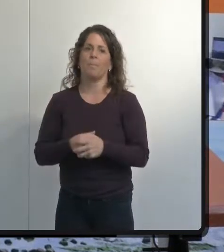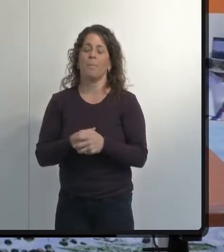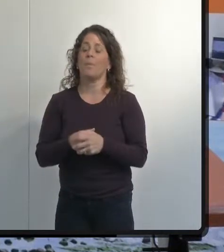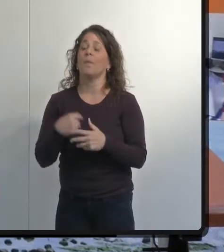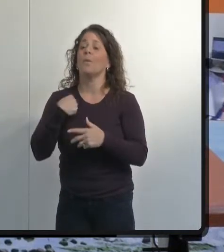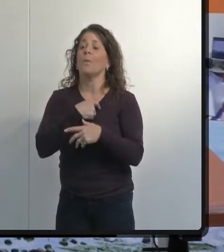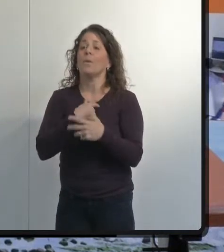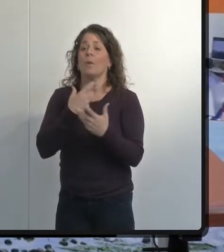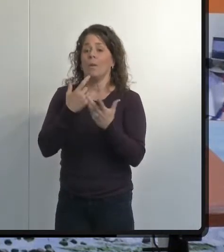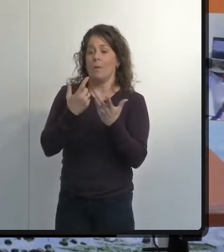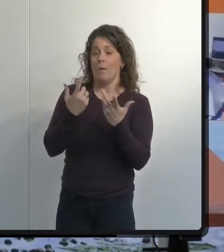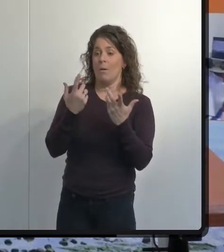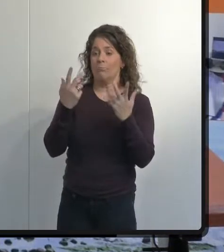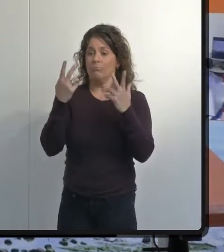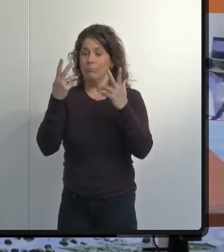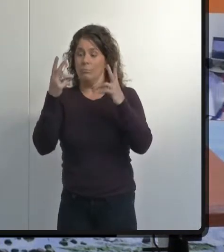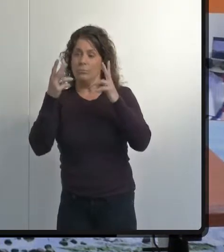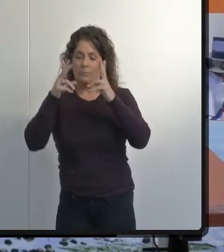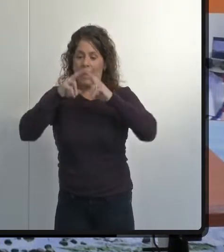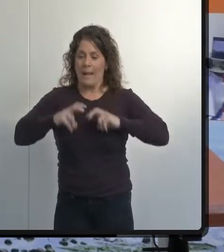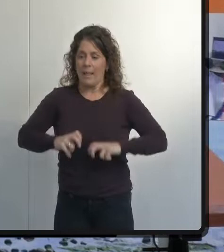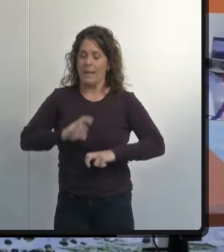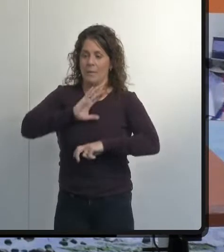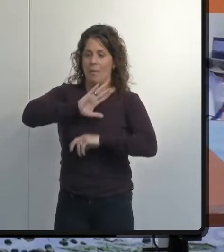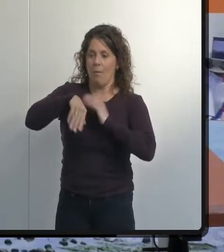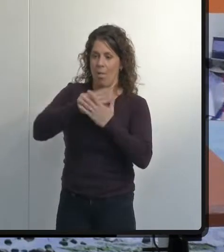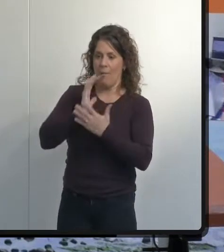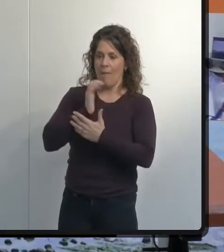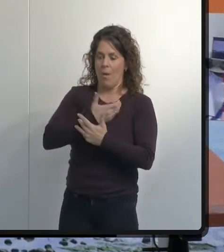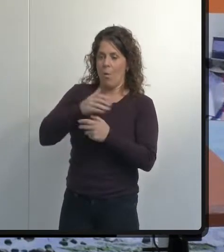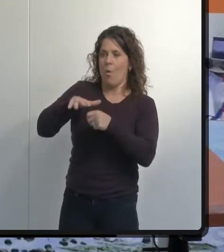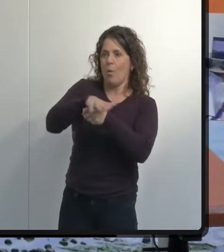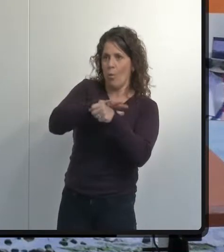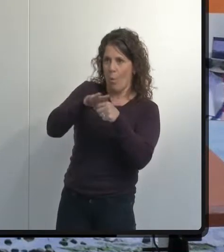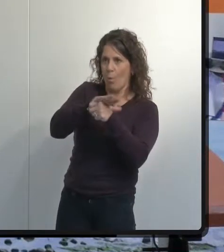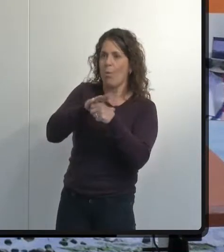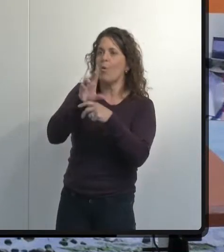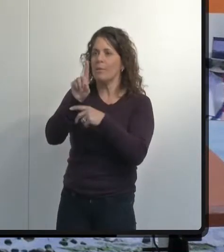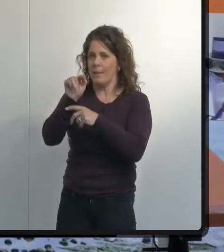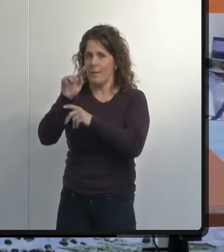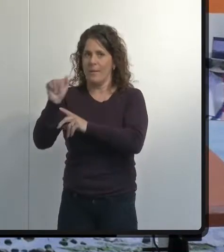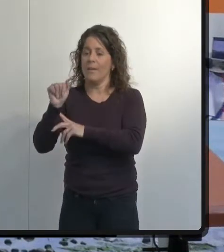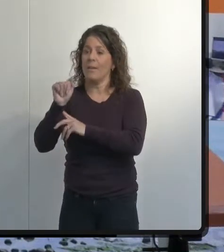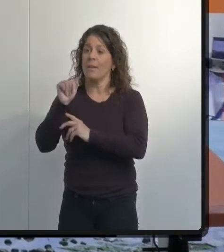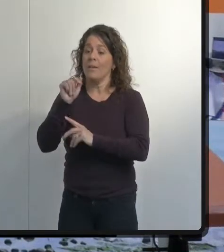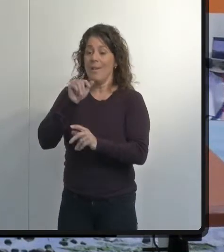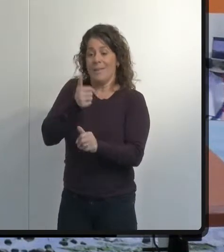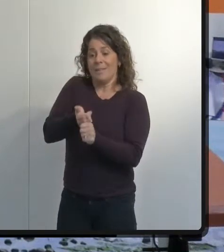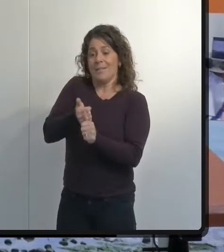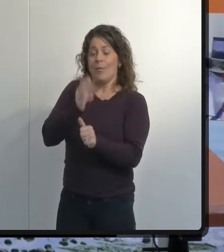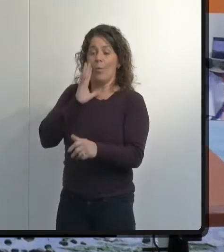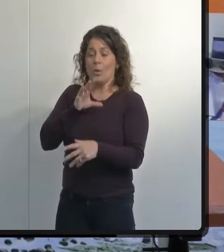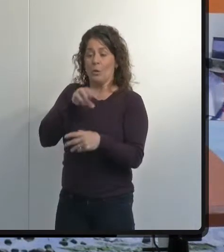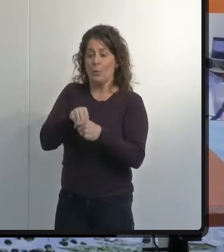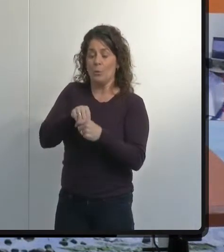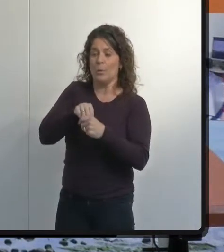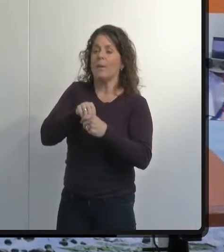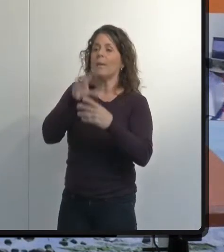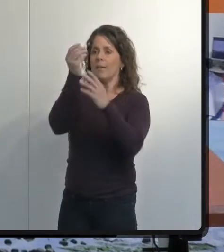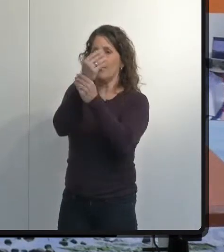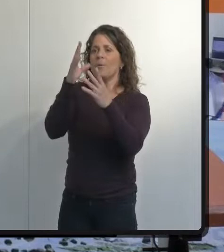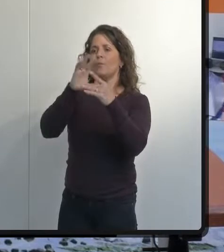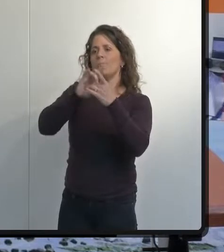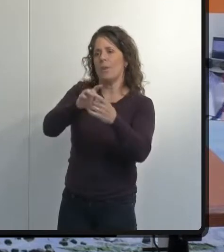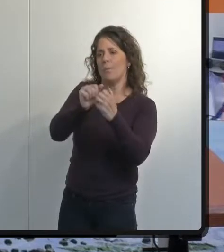collection and analysis of our local demographic data, which will include information about race and ethnicity